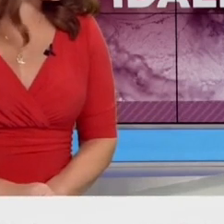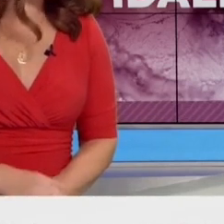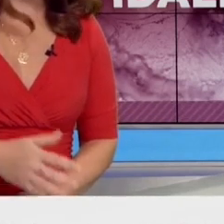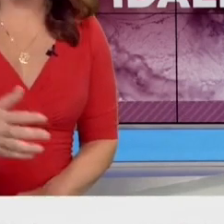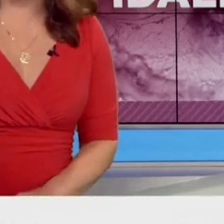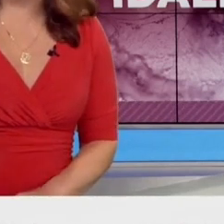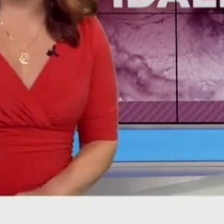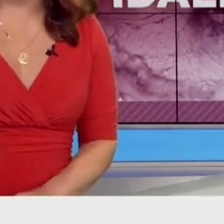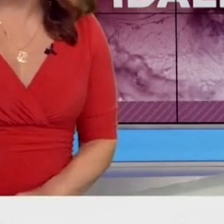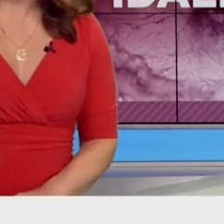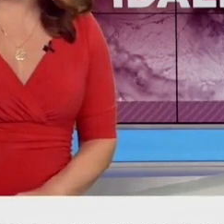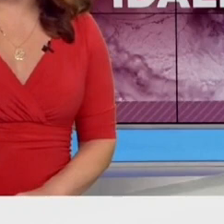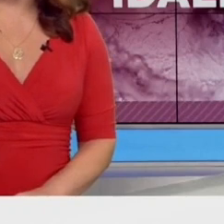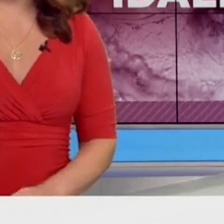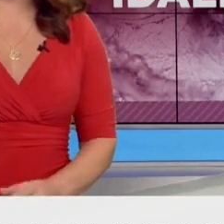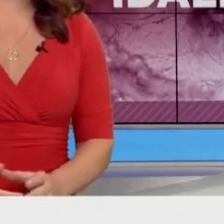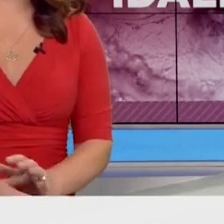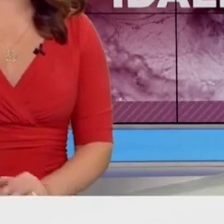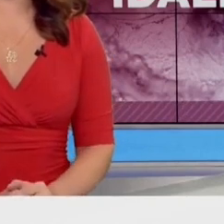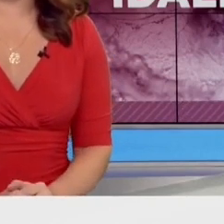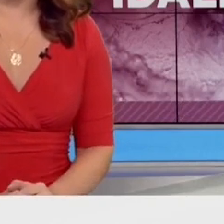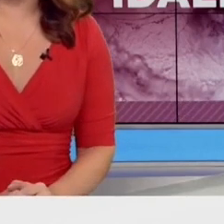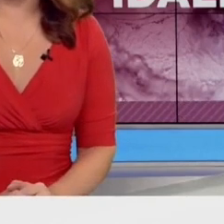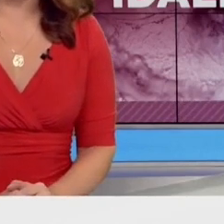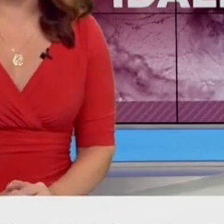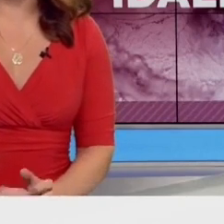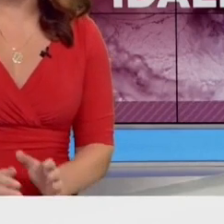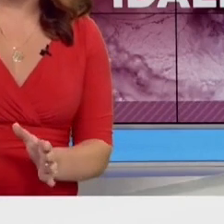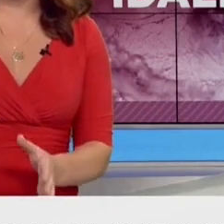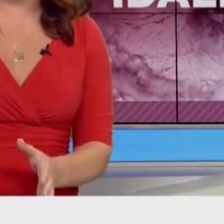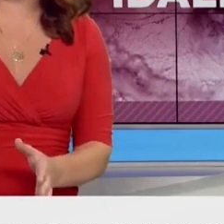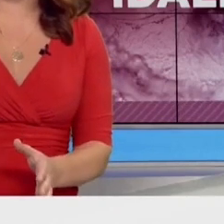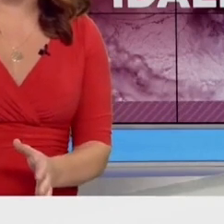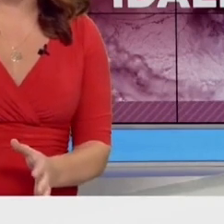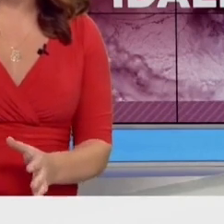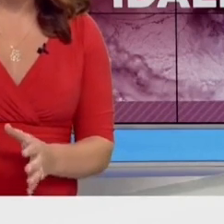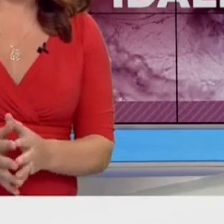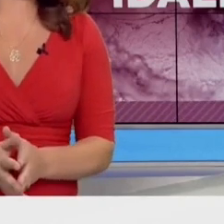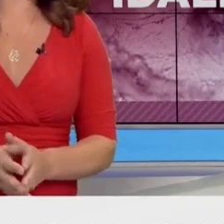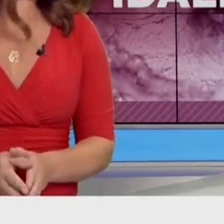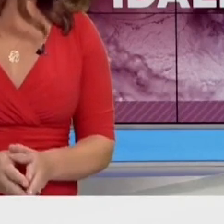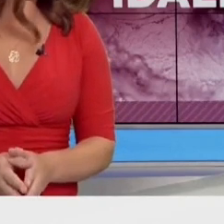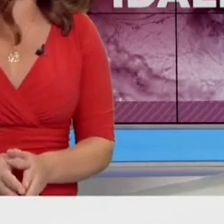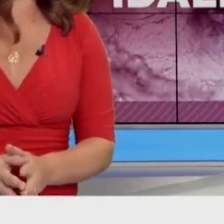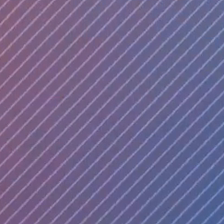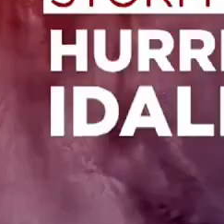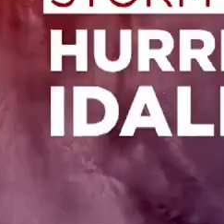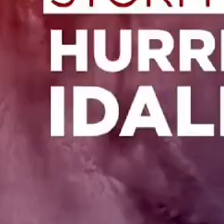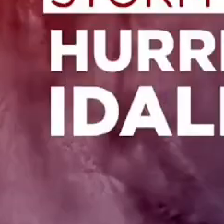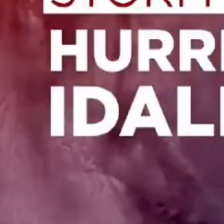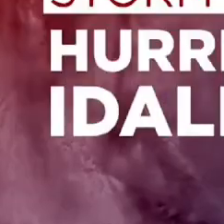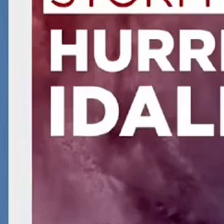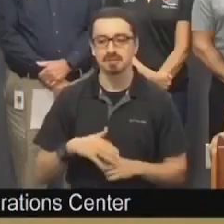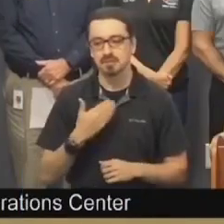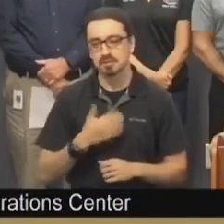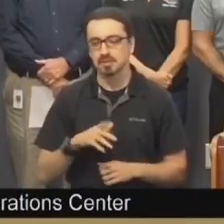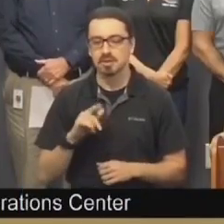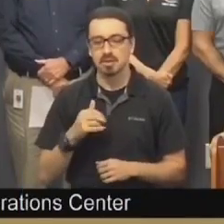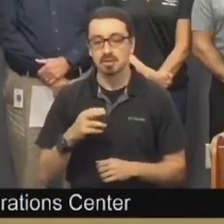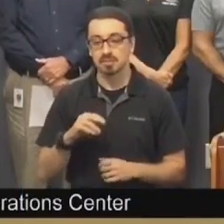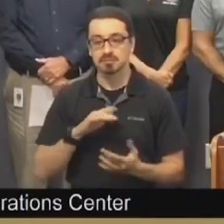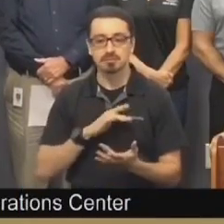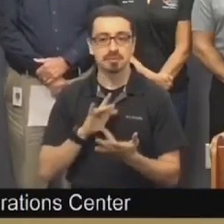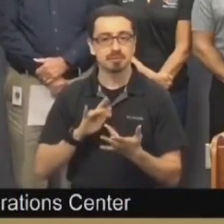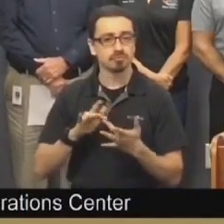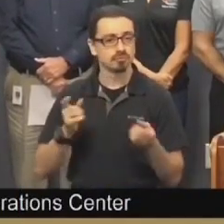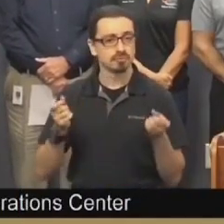Manatee County. That is set to begin here at the 3 o'clock hour. We know that's getting underway. Actually, right now, we're just getting that word. We want